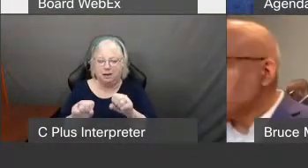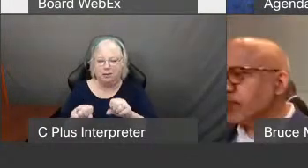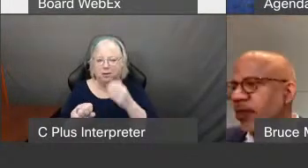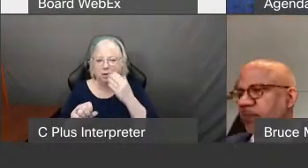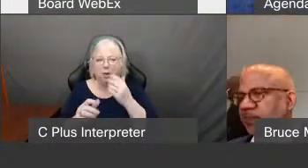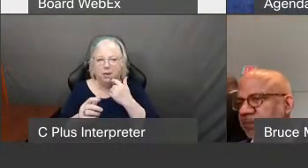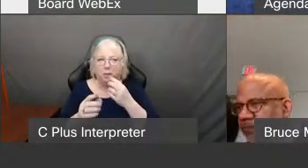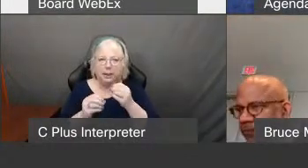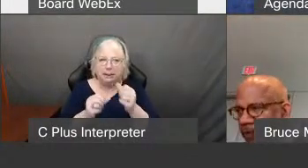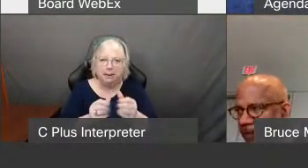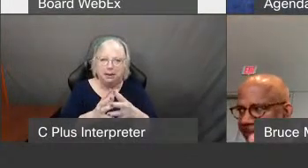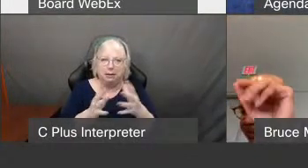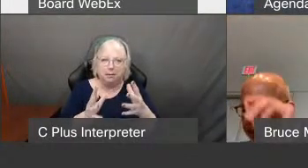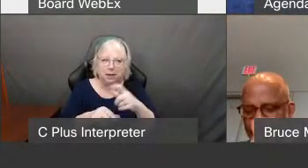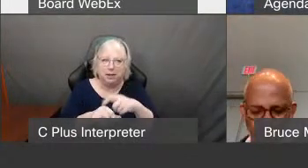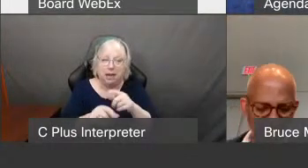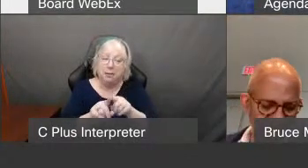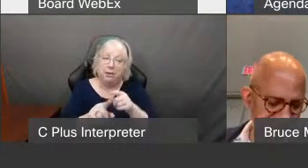spend as much time as needed.